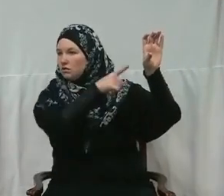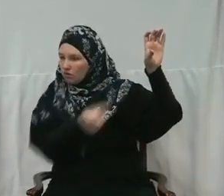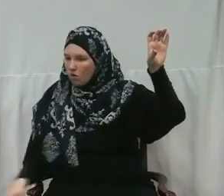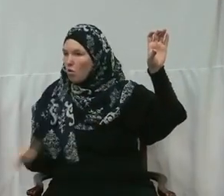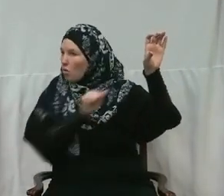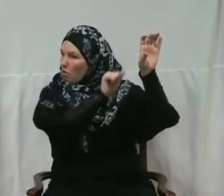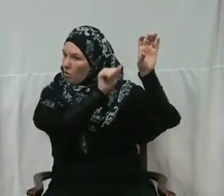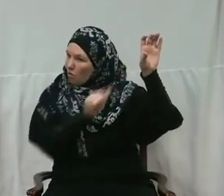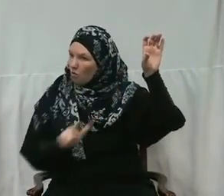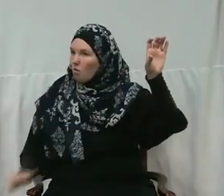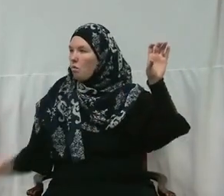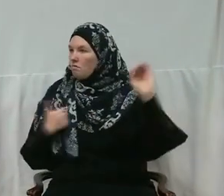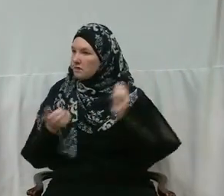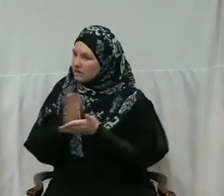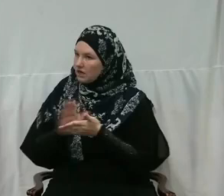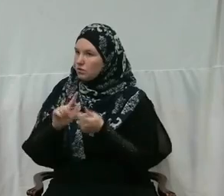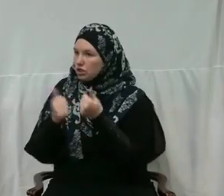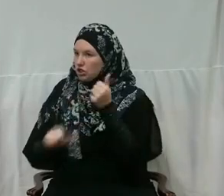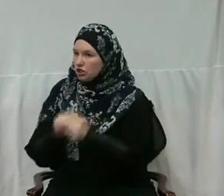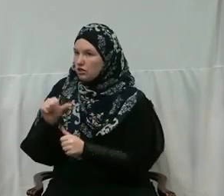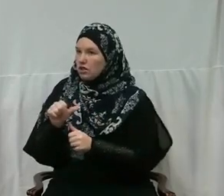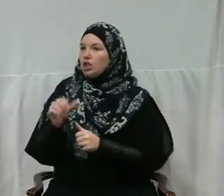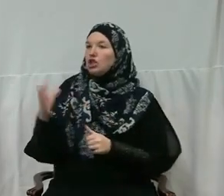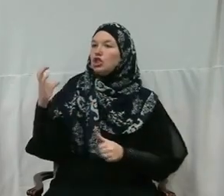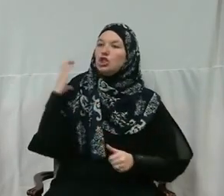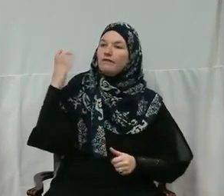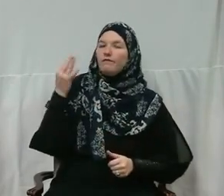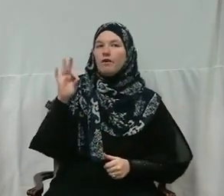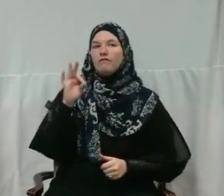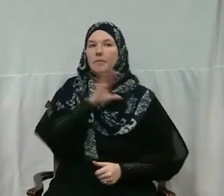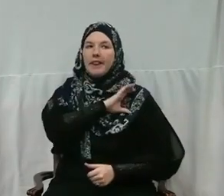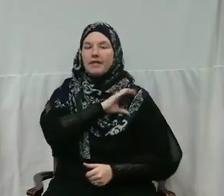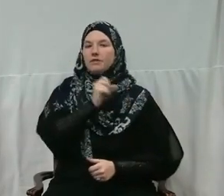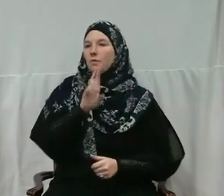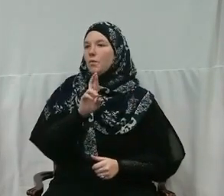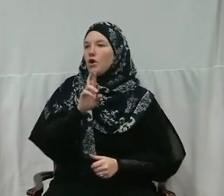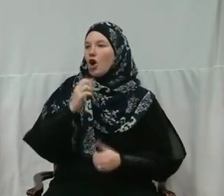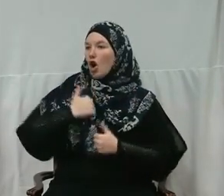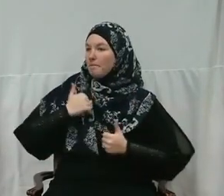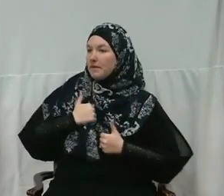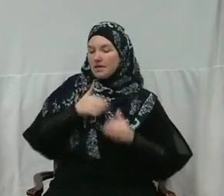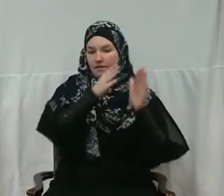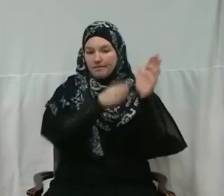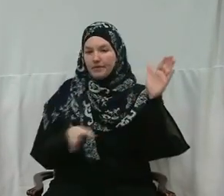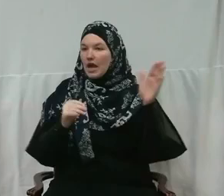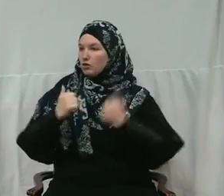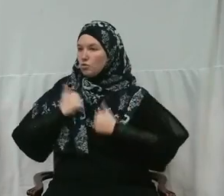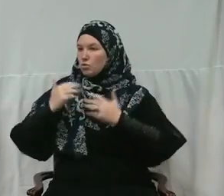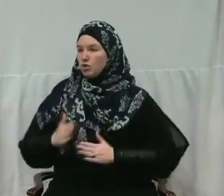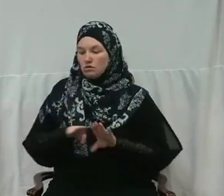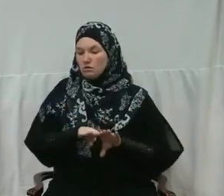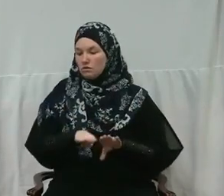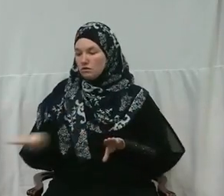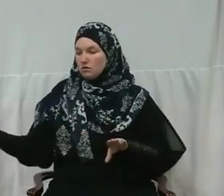Pharaoh and Haman, the chief of police or the army, and their soldiers